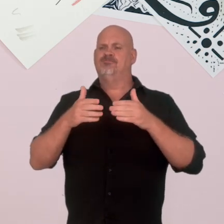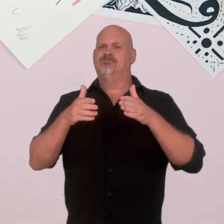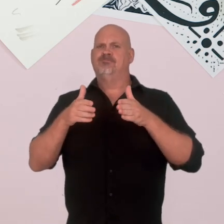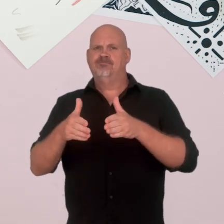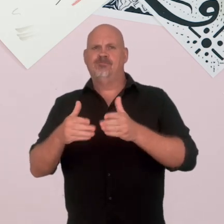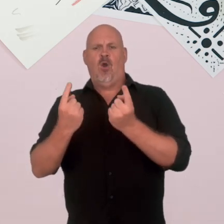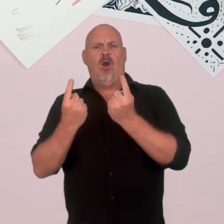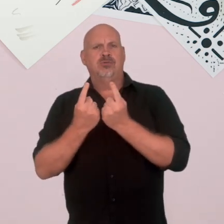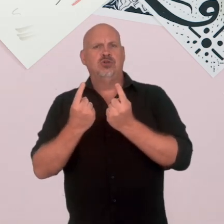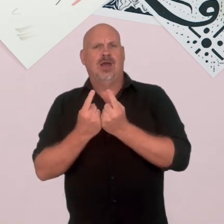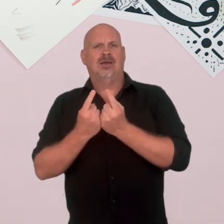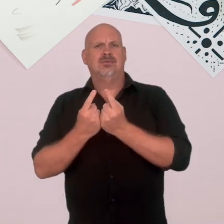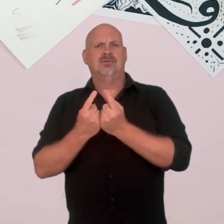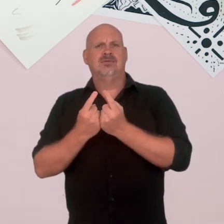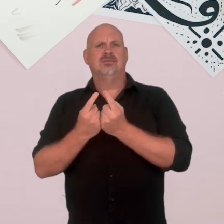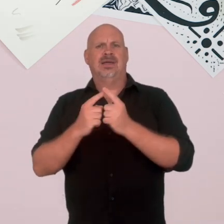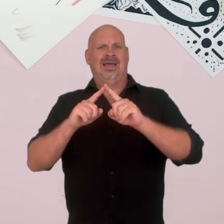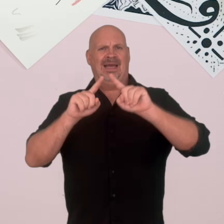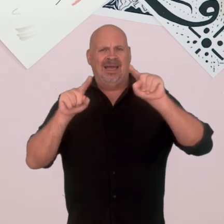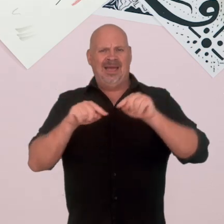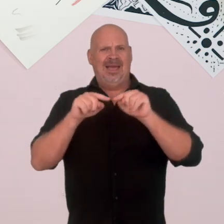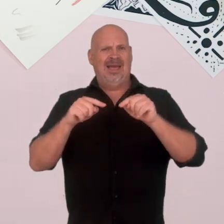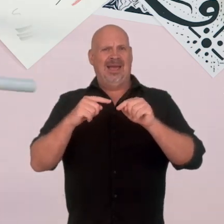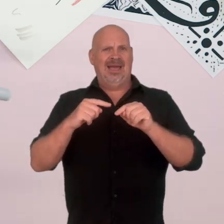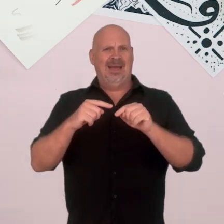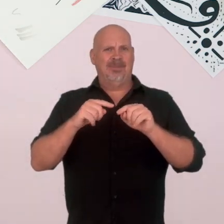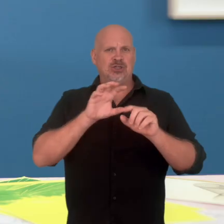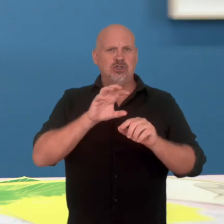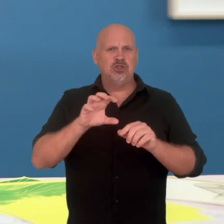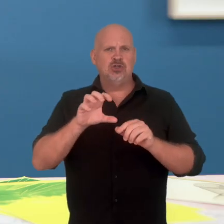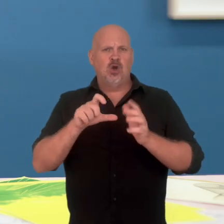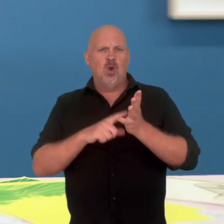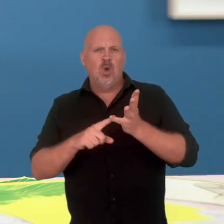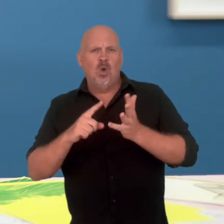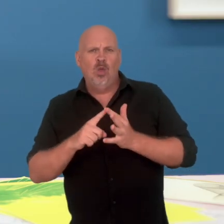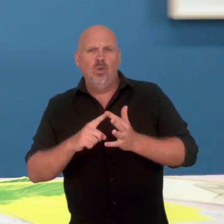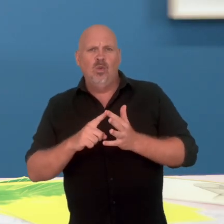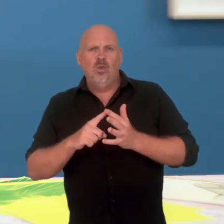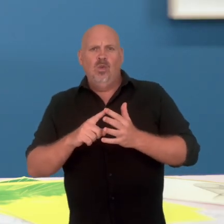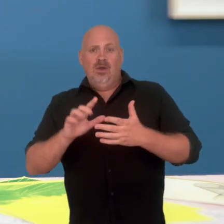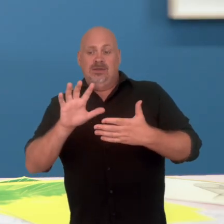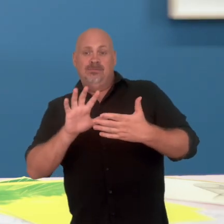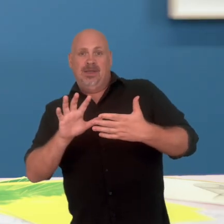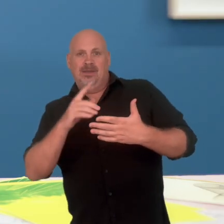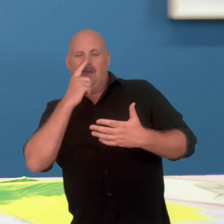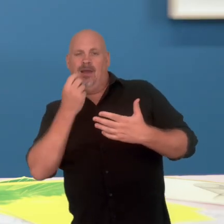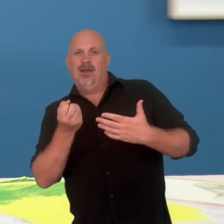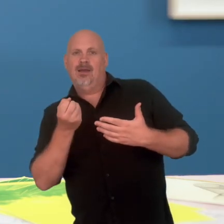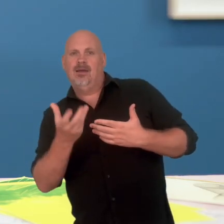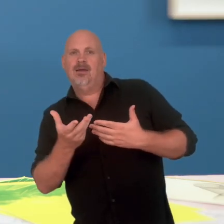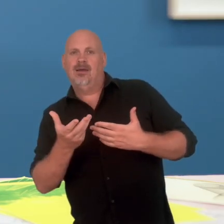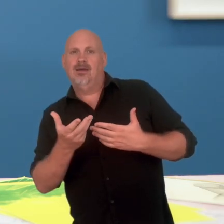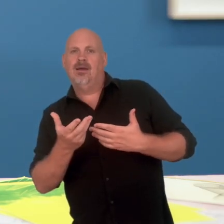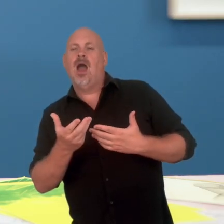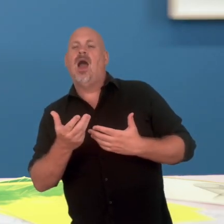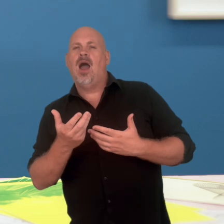objects, images, clues, and another space that you can offer a clue or a greater sense of what's